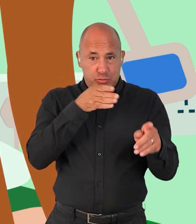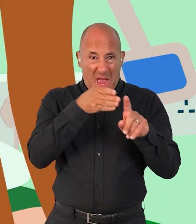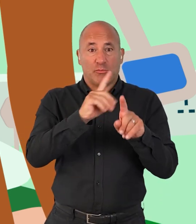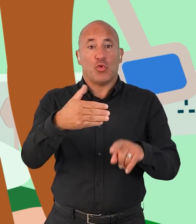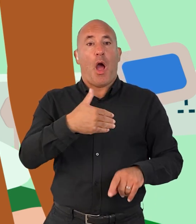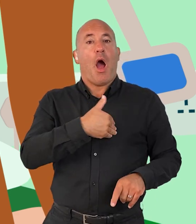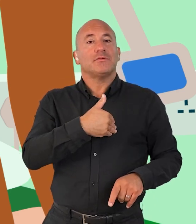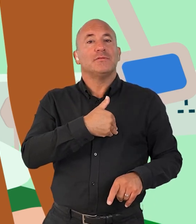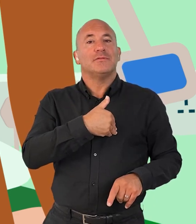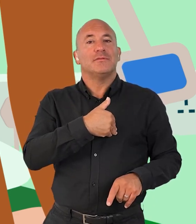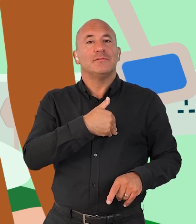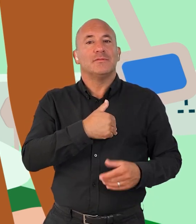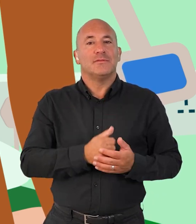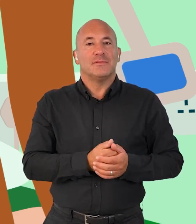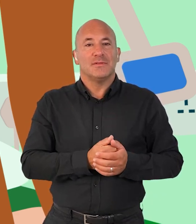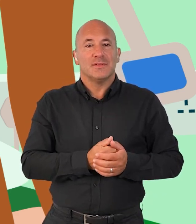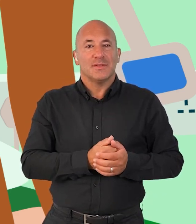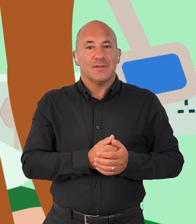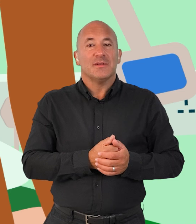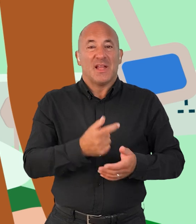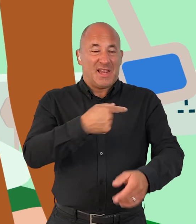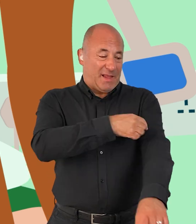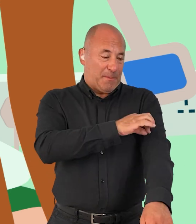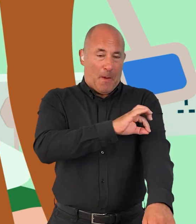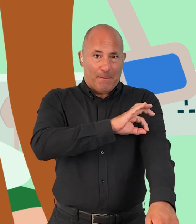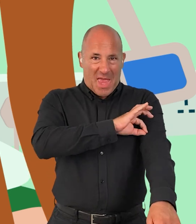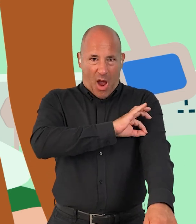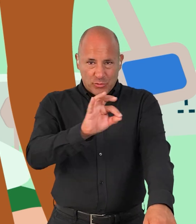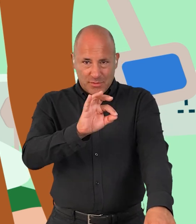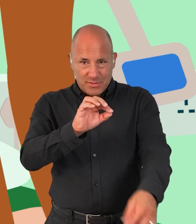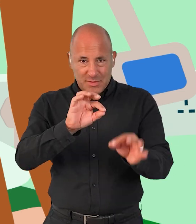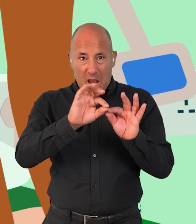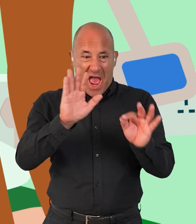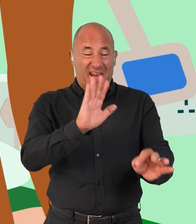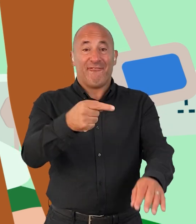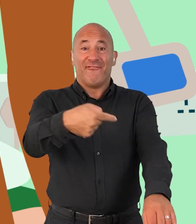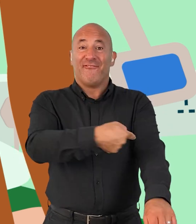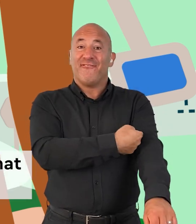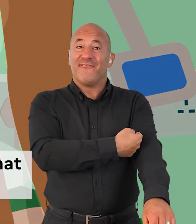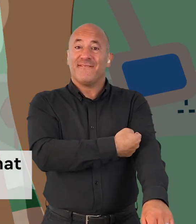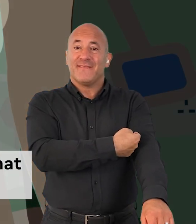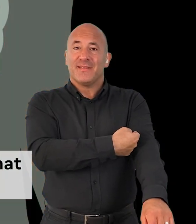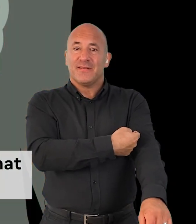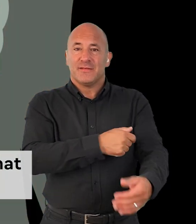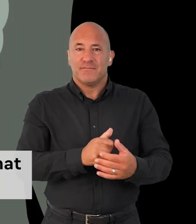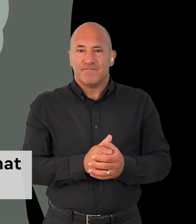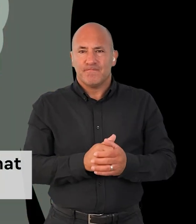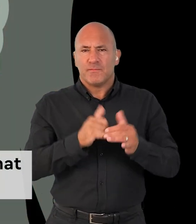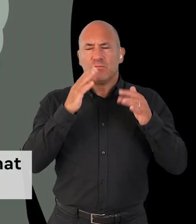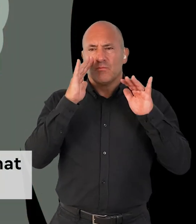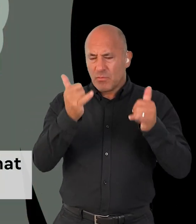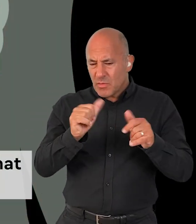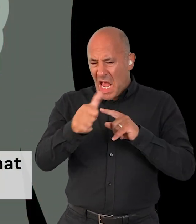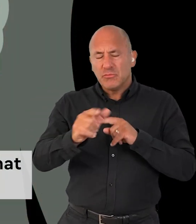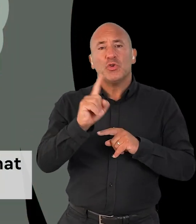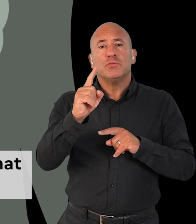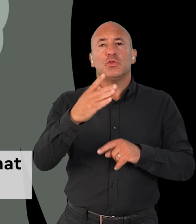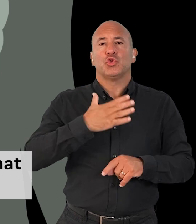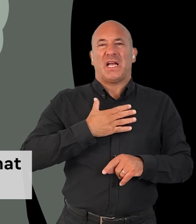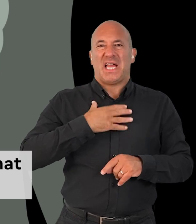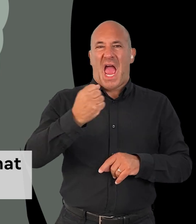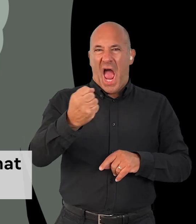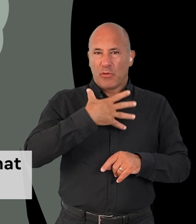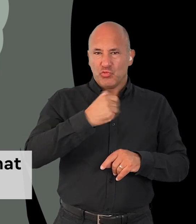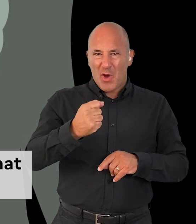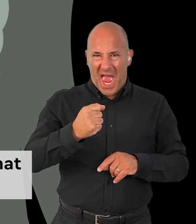heart. The needle can then be removed, leaving the PICC line in place. You will then have a chest X-ray to check that the end of